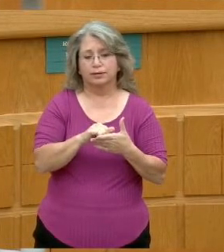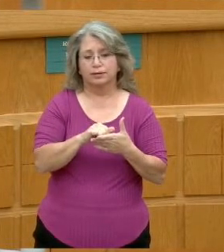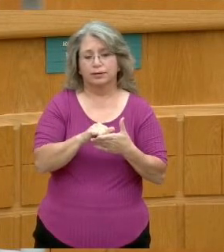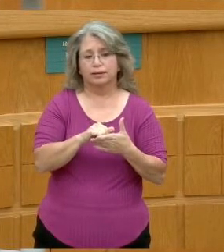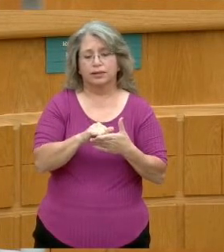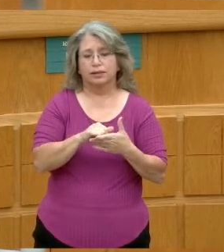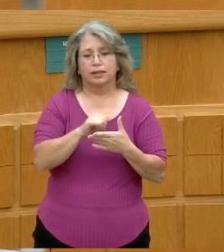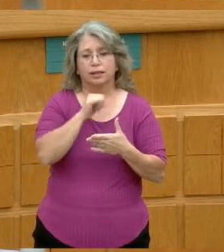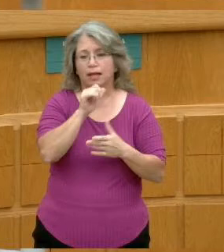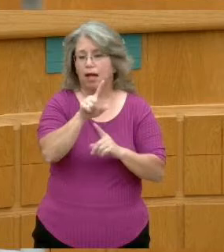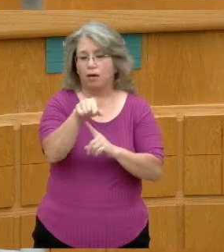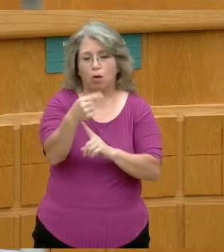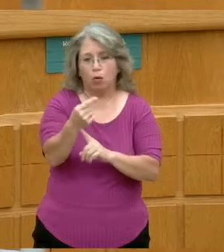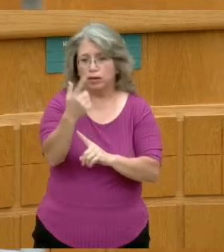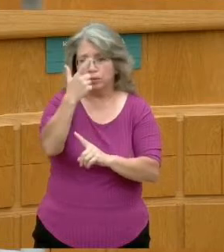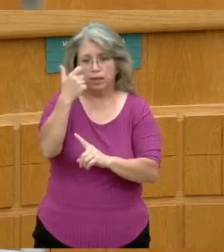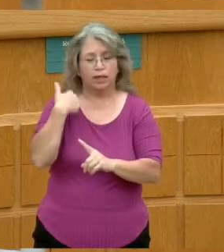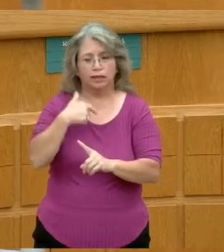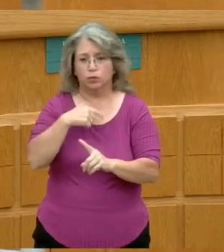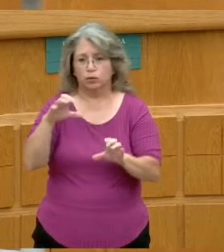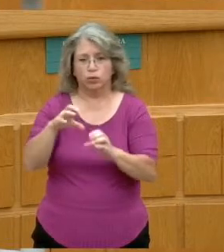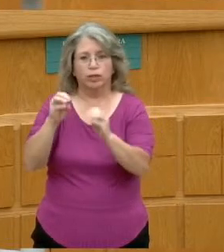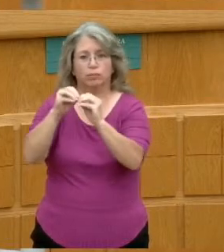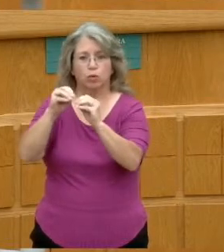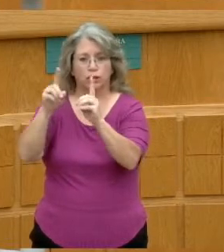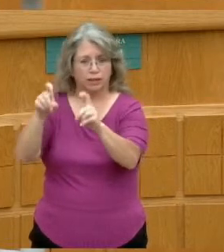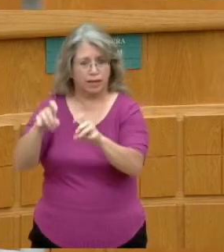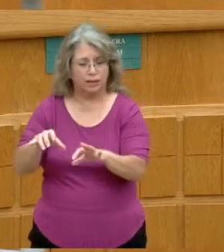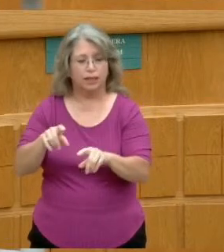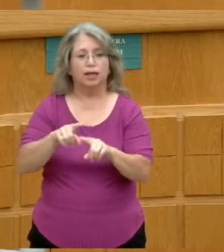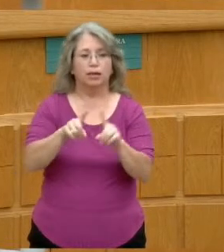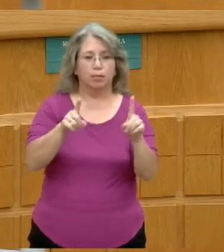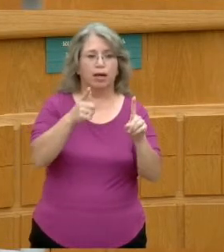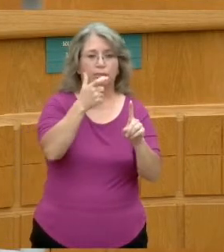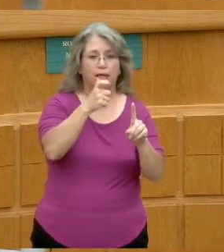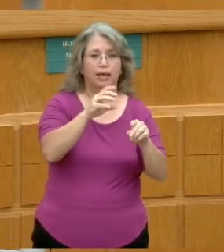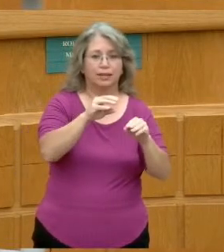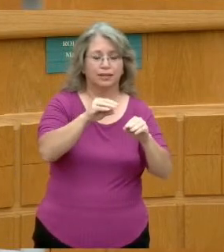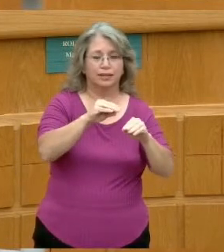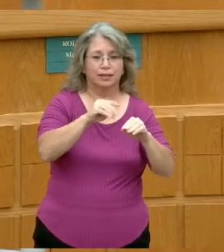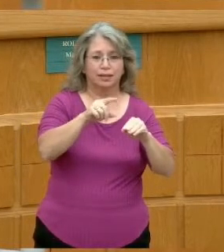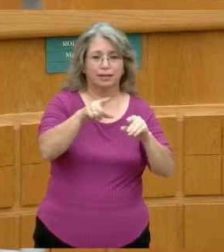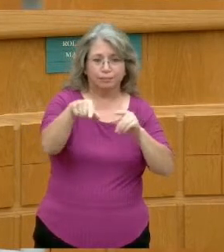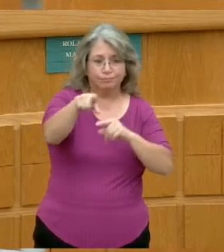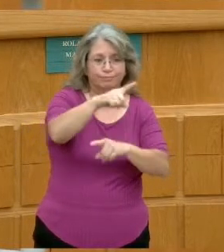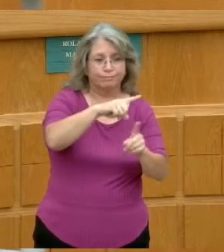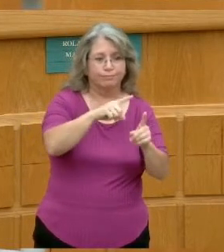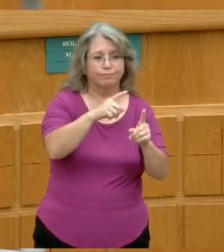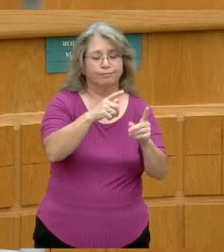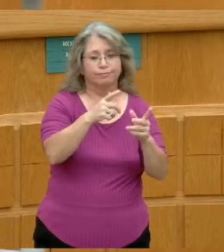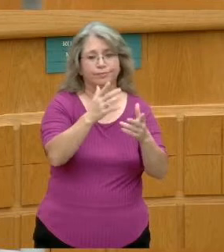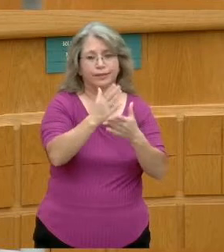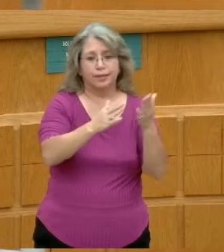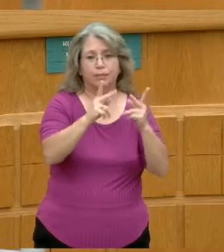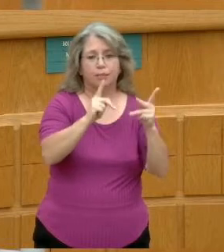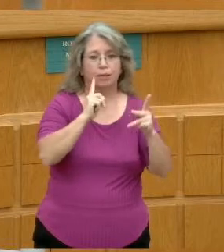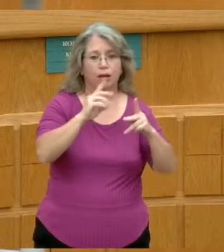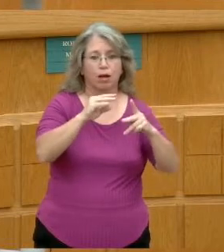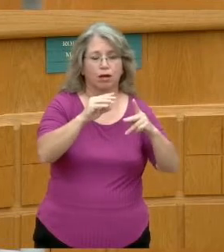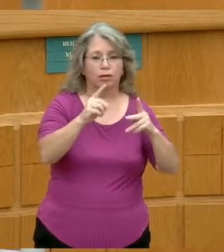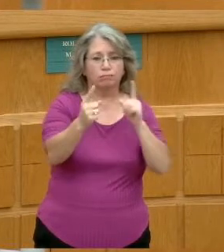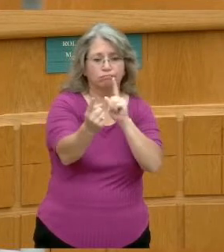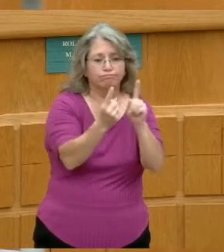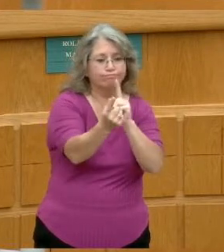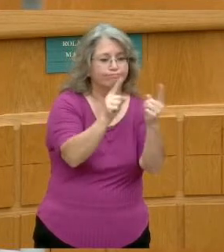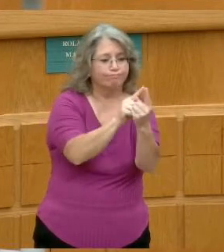more testing. It's also because of transmission, and maybe we're not doing everything we should be doing to minimize the spread. So for that reason, we need to